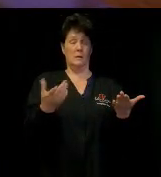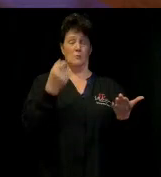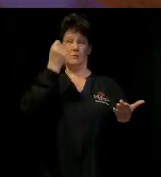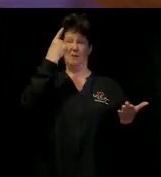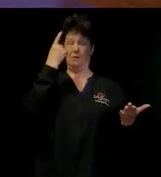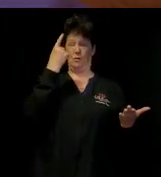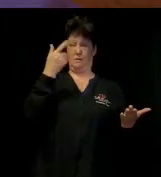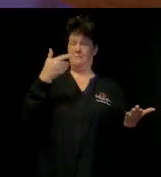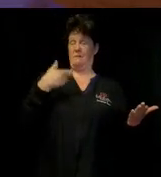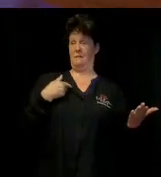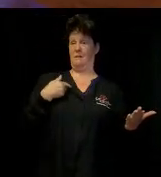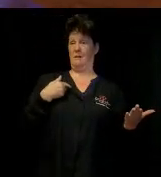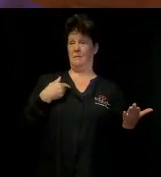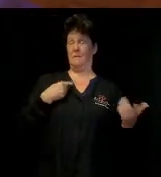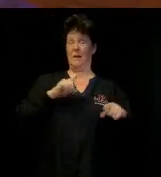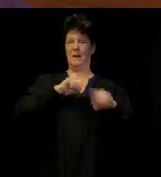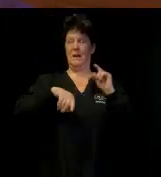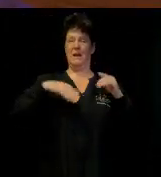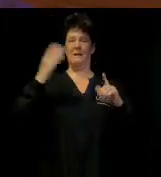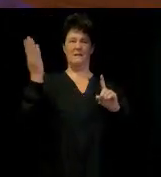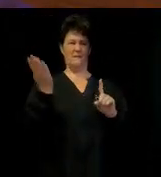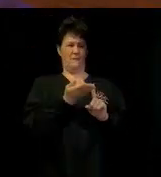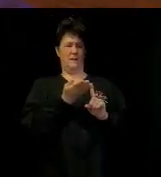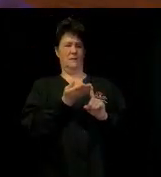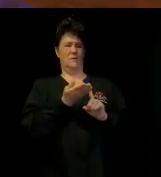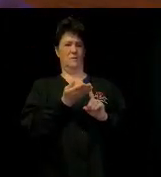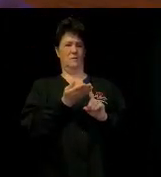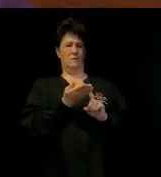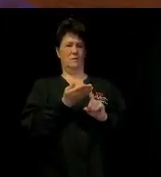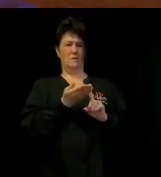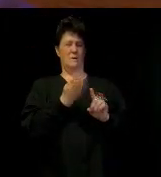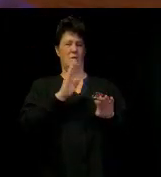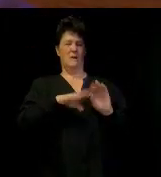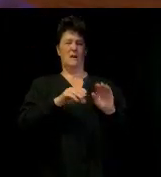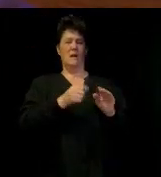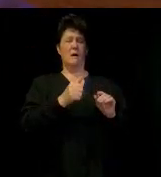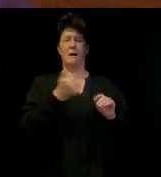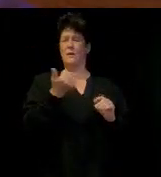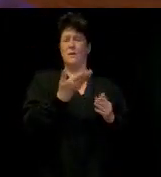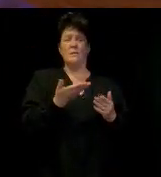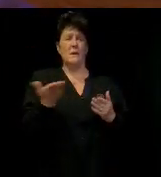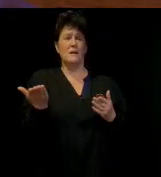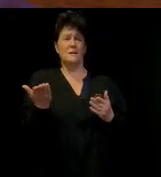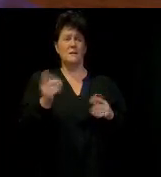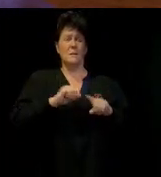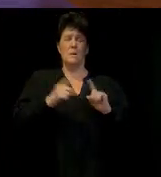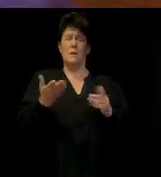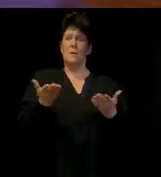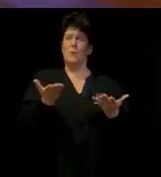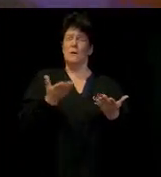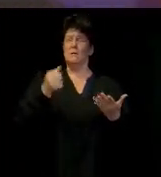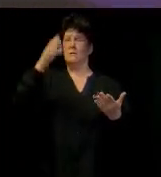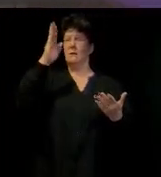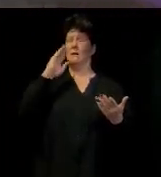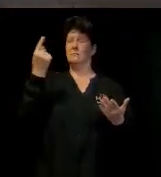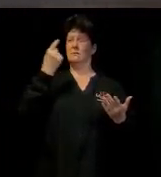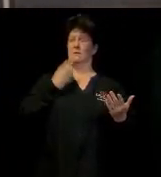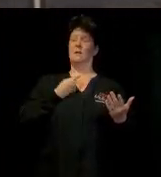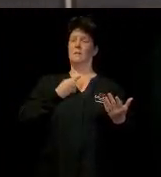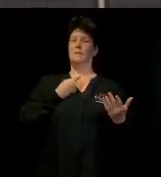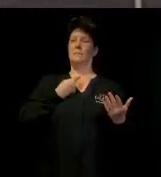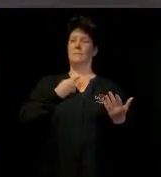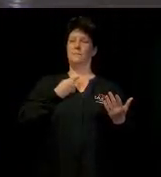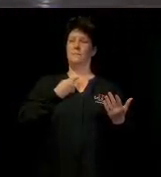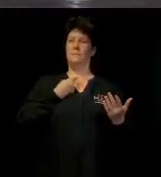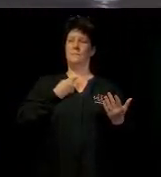be convinced anything else other than what he's about to tell you. So I need you to understand this is the believer's mindset. It's one